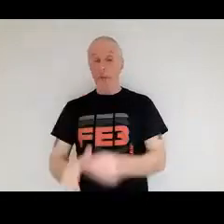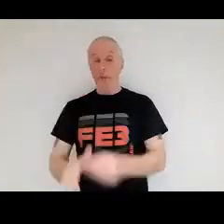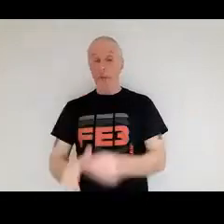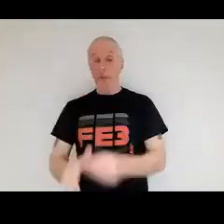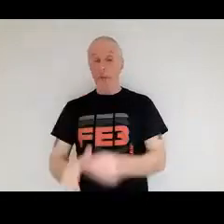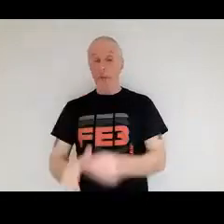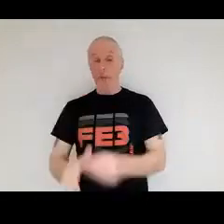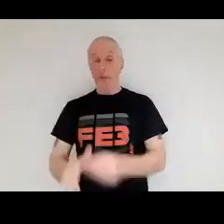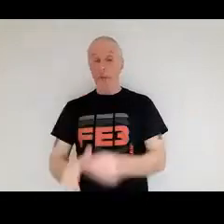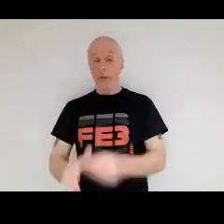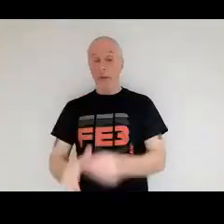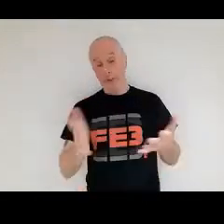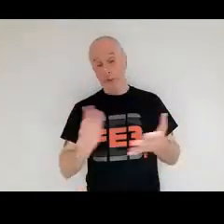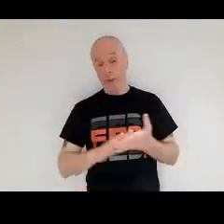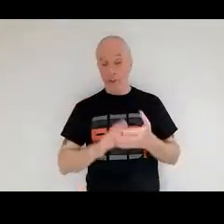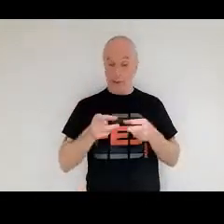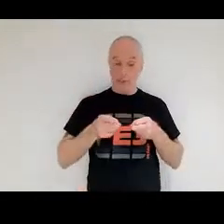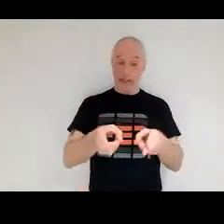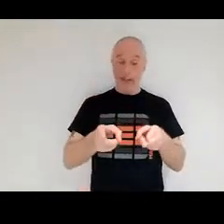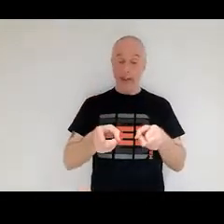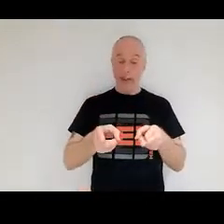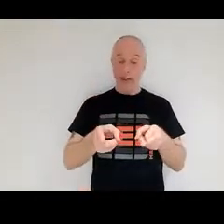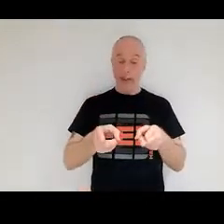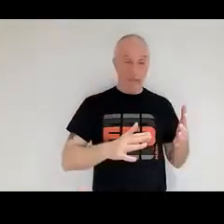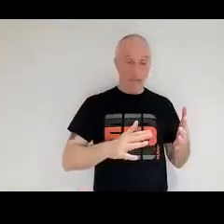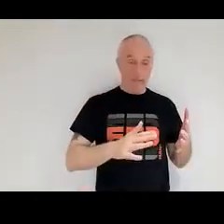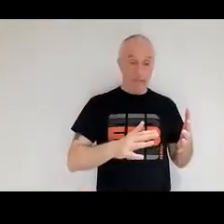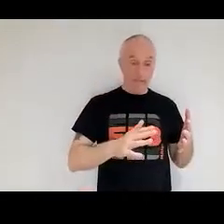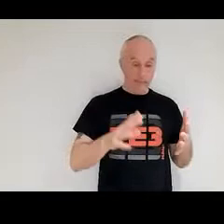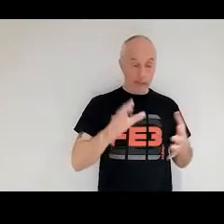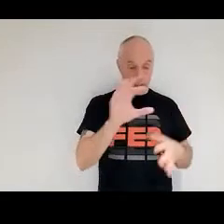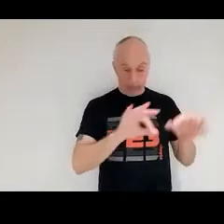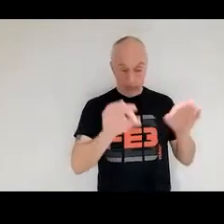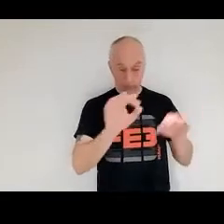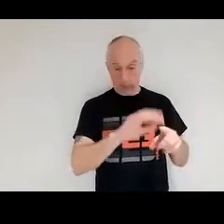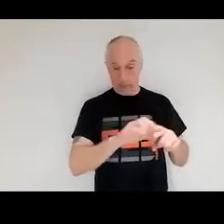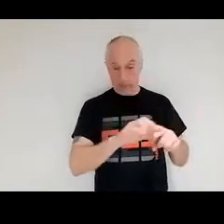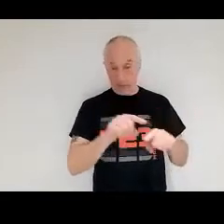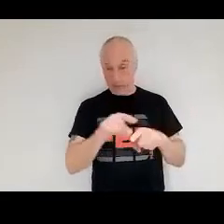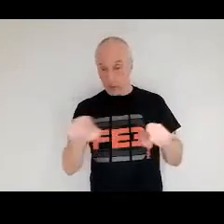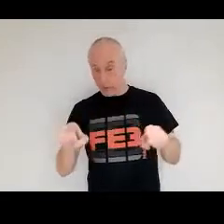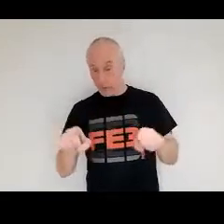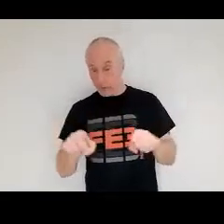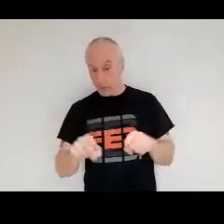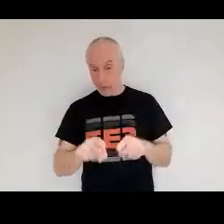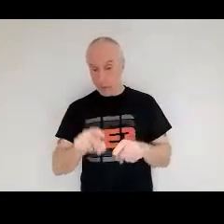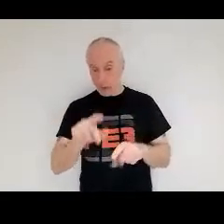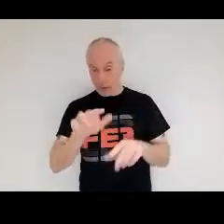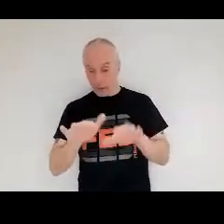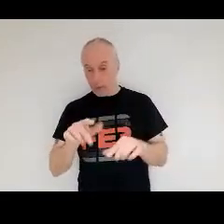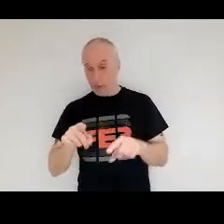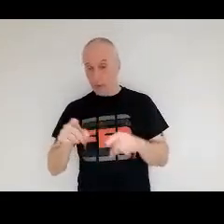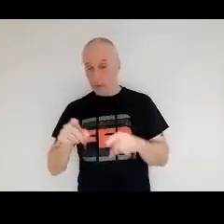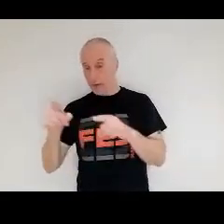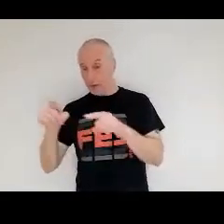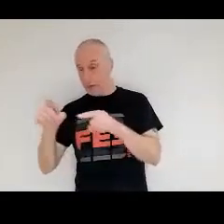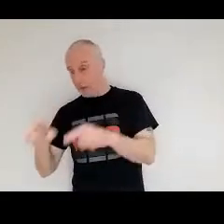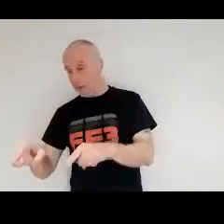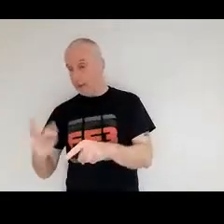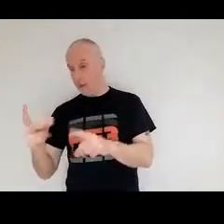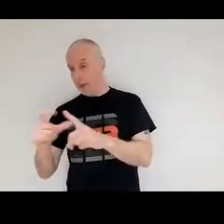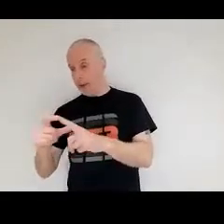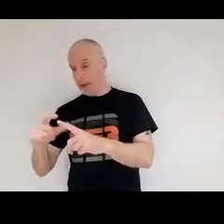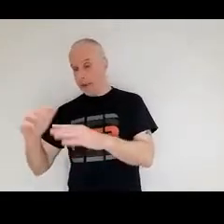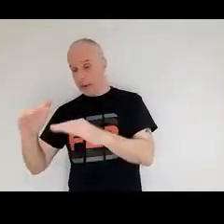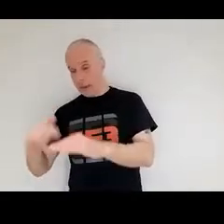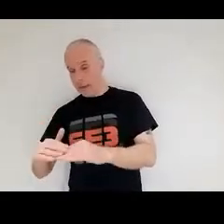us to go from physical experiment to then validated CFD model, validated simplified model, and then Monte Carlo